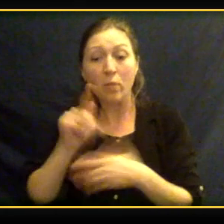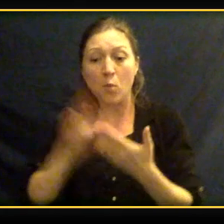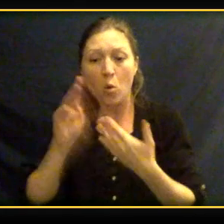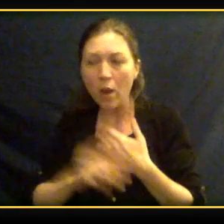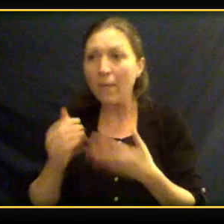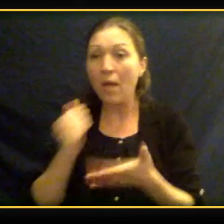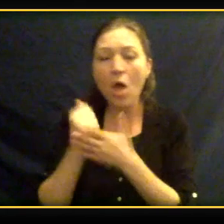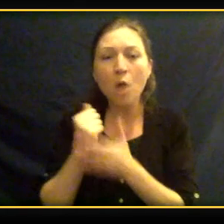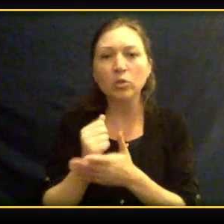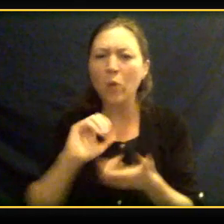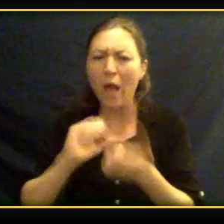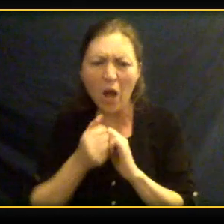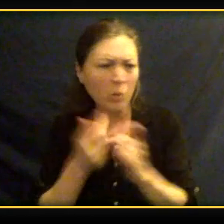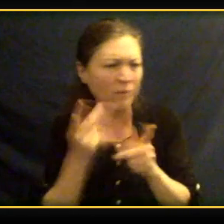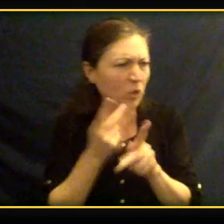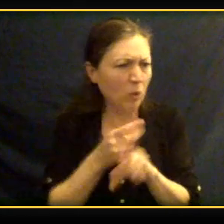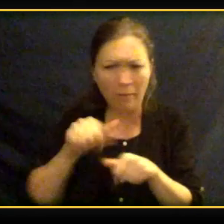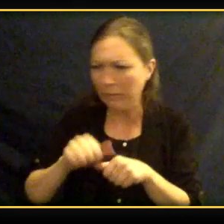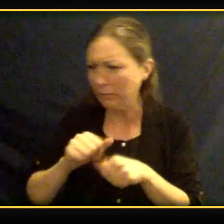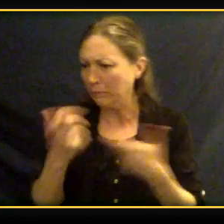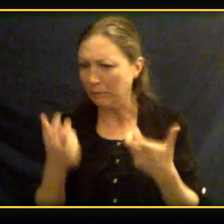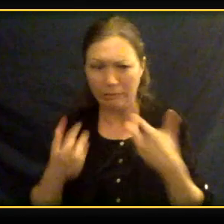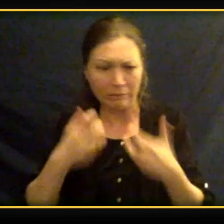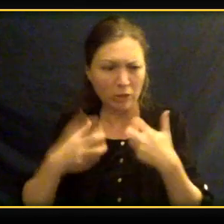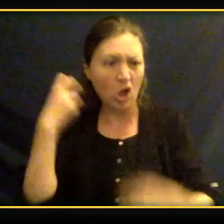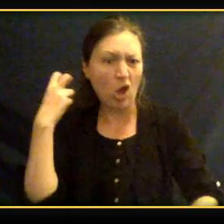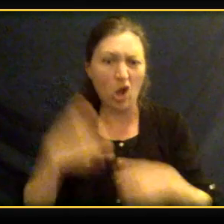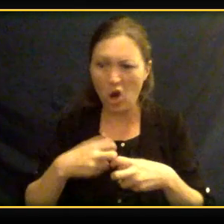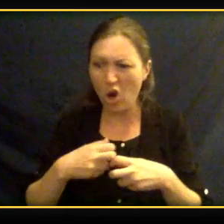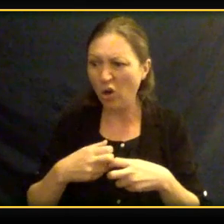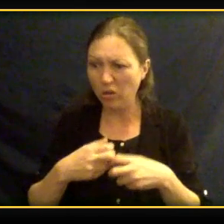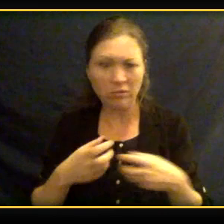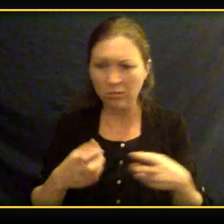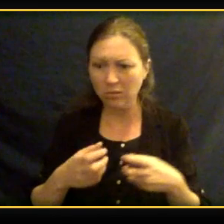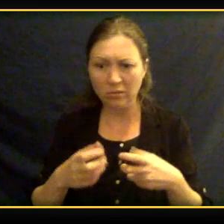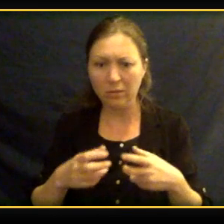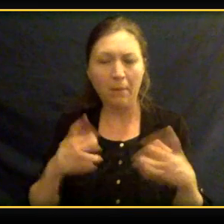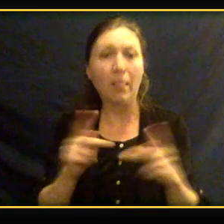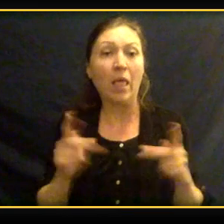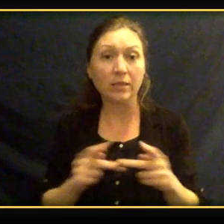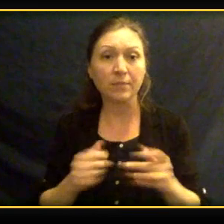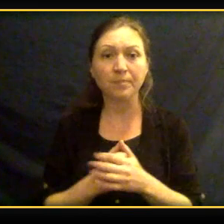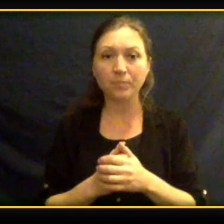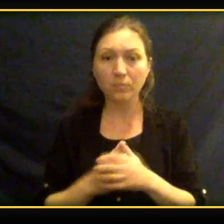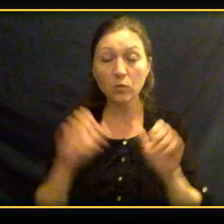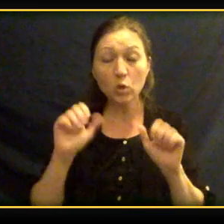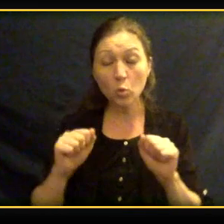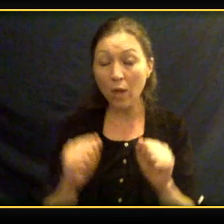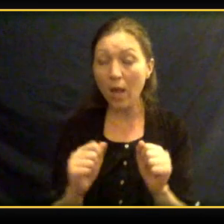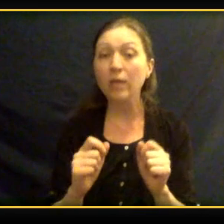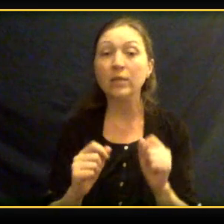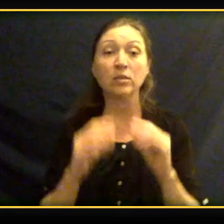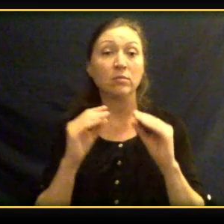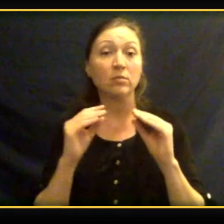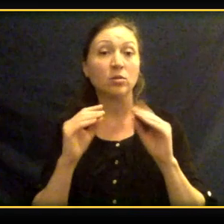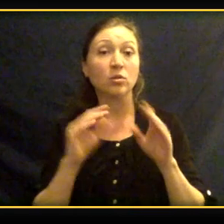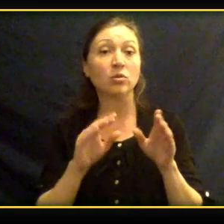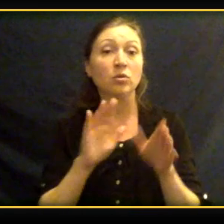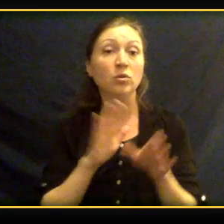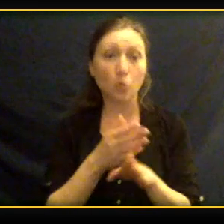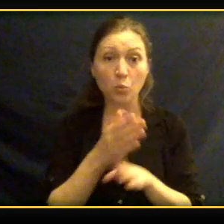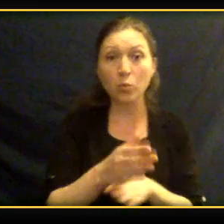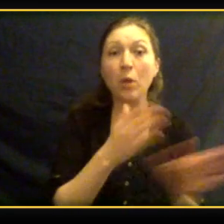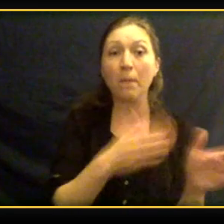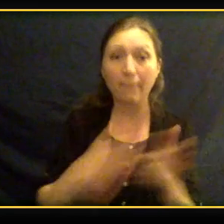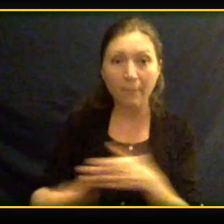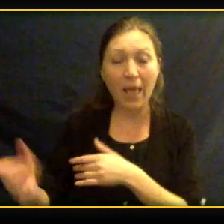difficult terrain. Through one-on-one counseling, participants gain the self-advocacy and career planning tools needed to best prepare them for